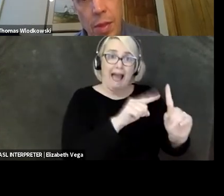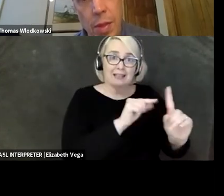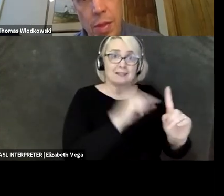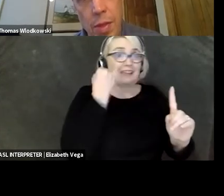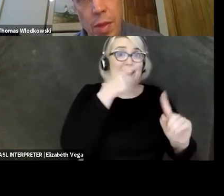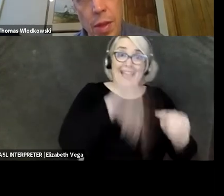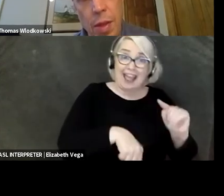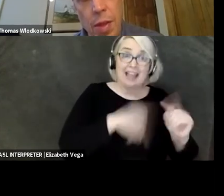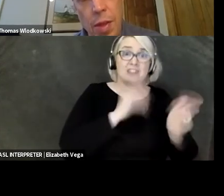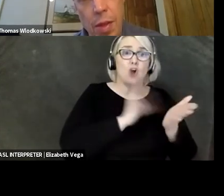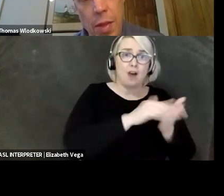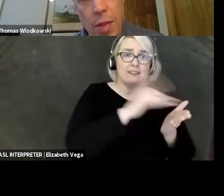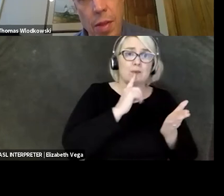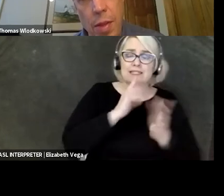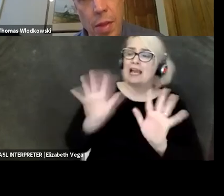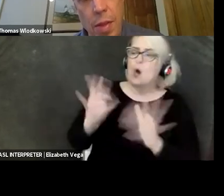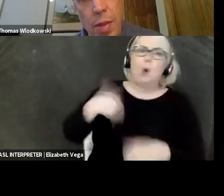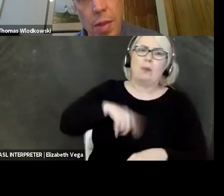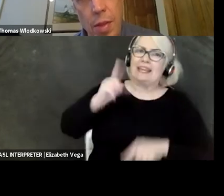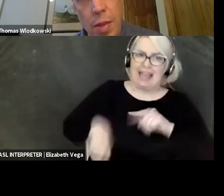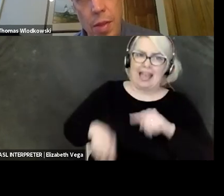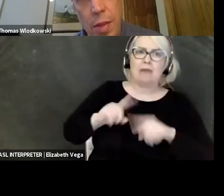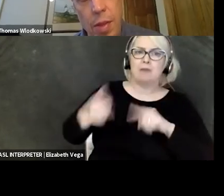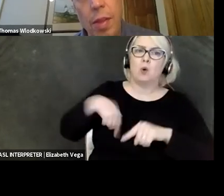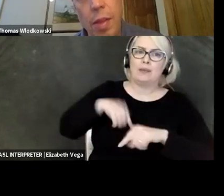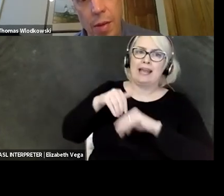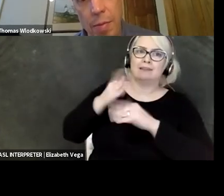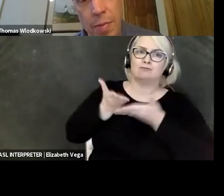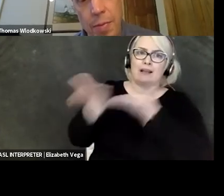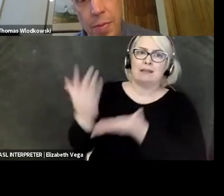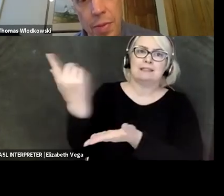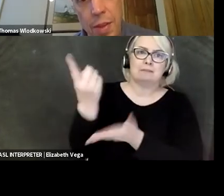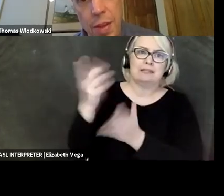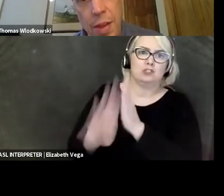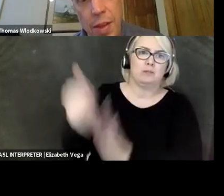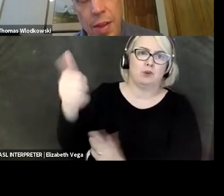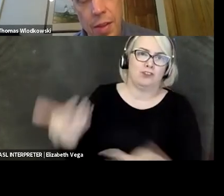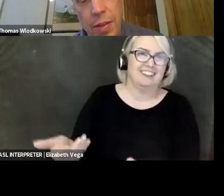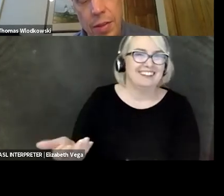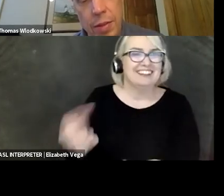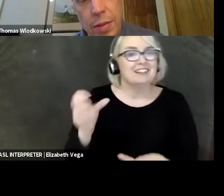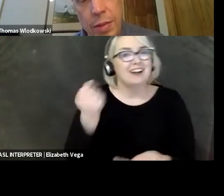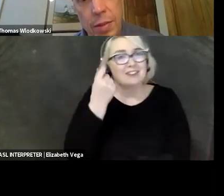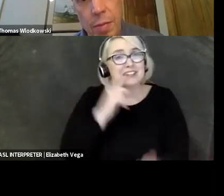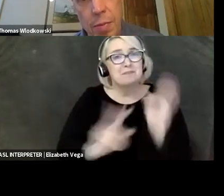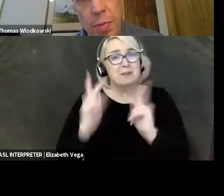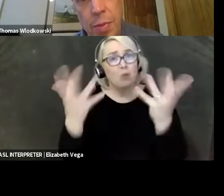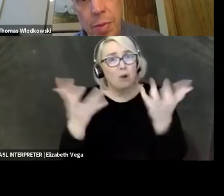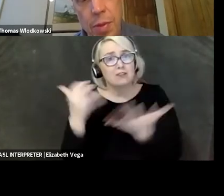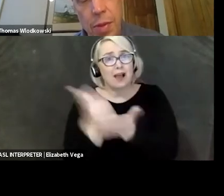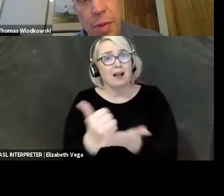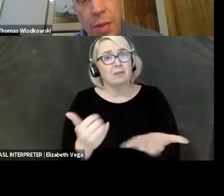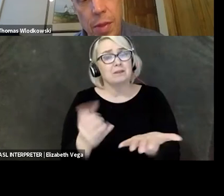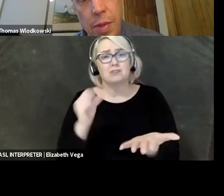you. I think you can ask anybody in this panel that, and I think they'd agree that people are there to help you. So